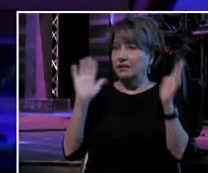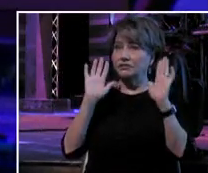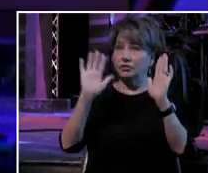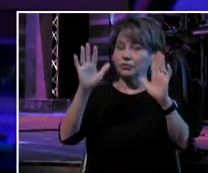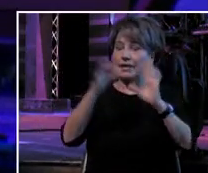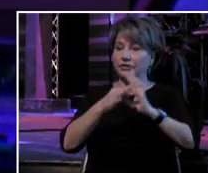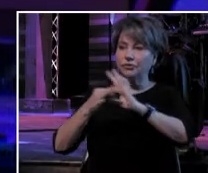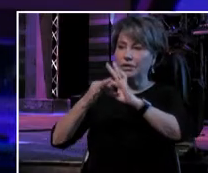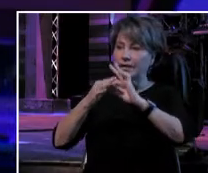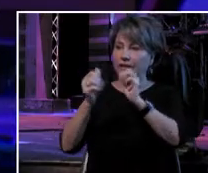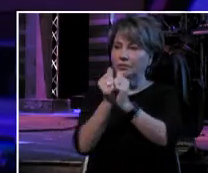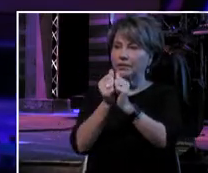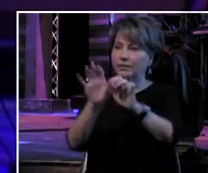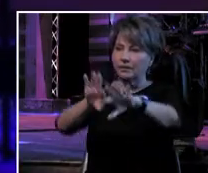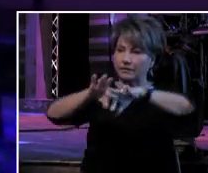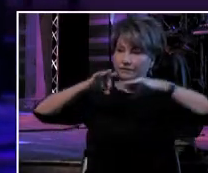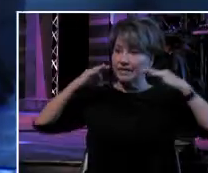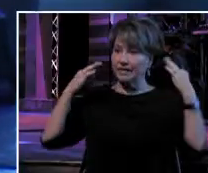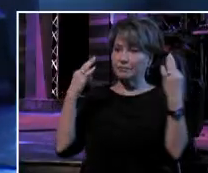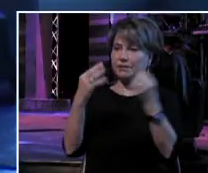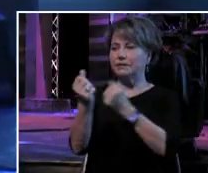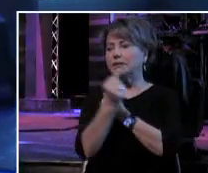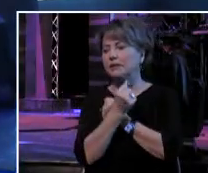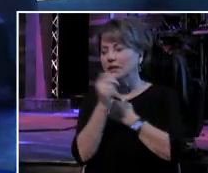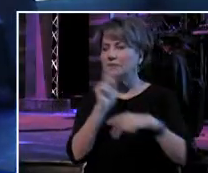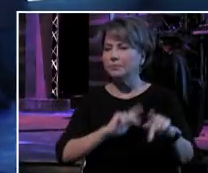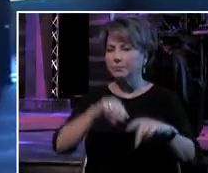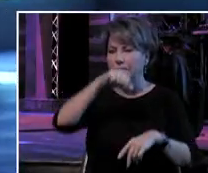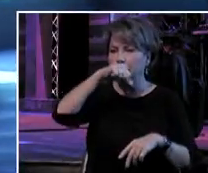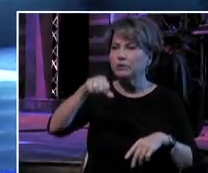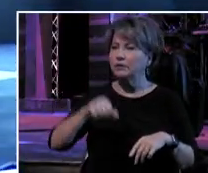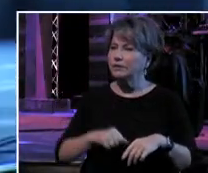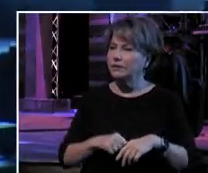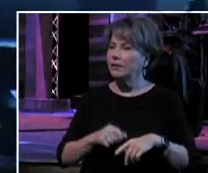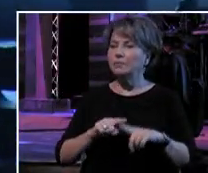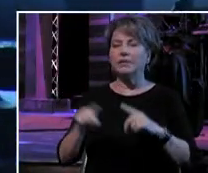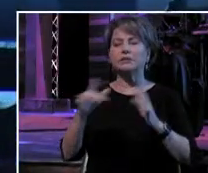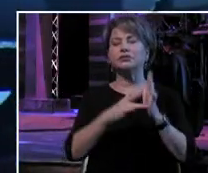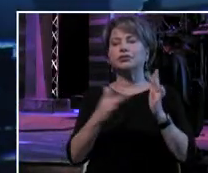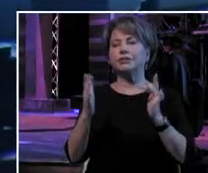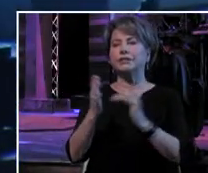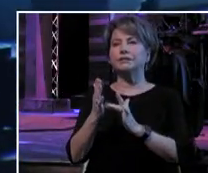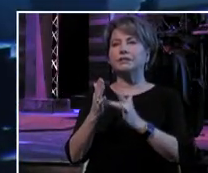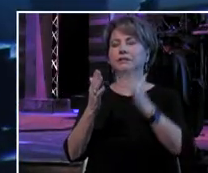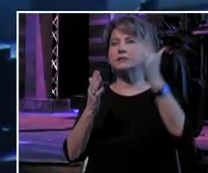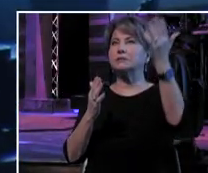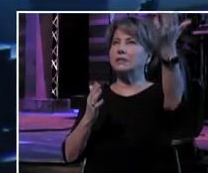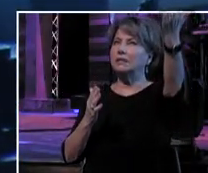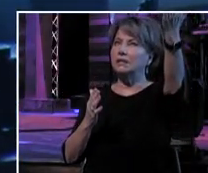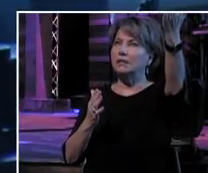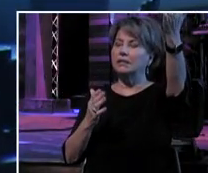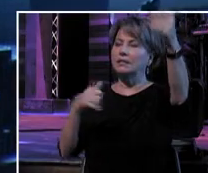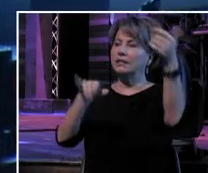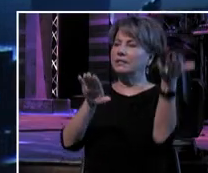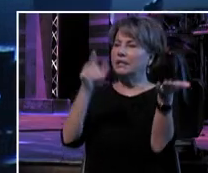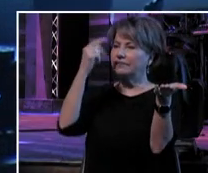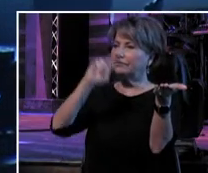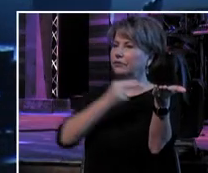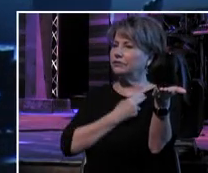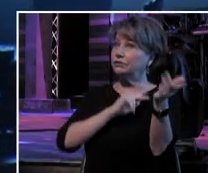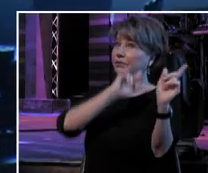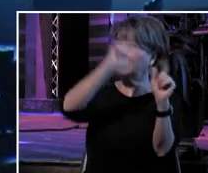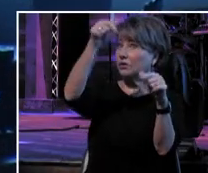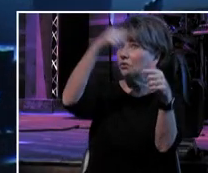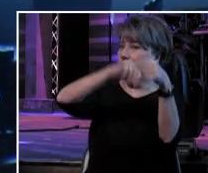our loved ones, but mostly this reuniting to the one who loved us and gave himself for us, Jesus Christ. We have to come to terms with